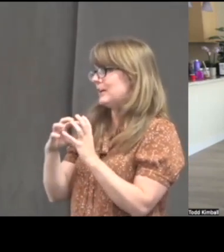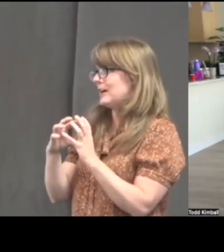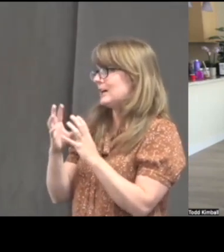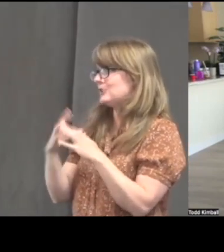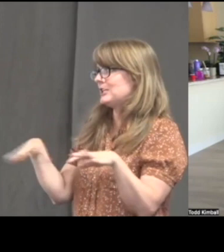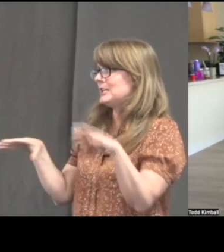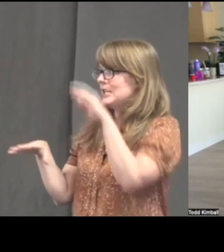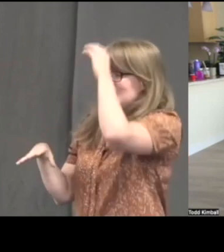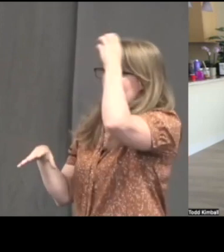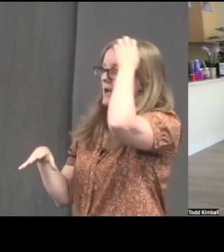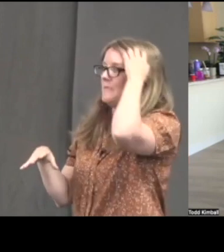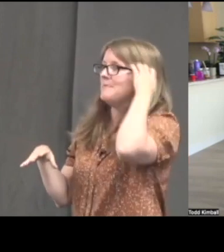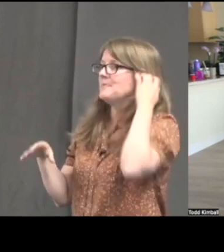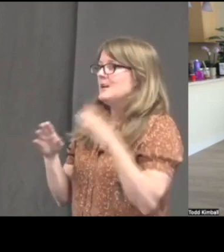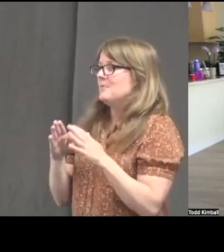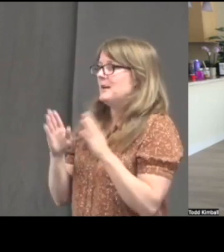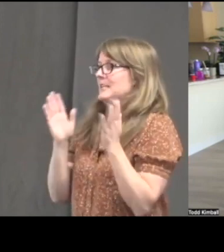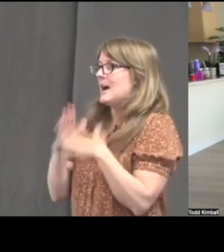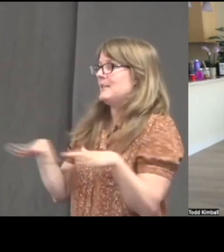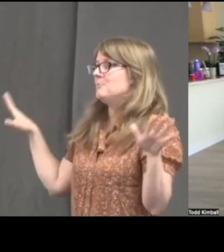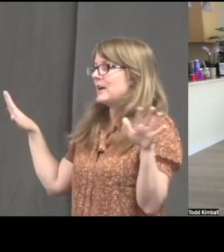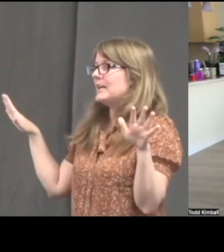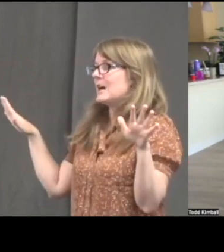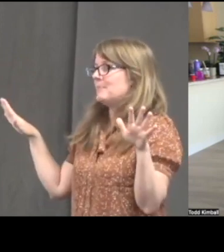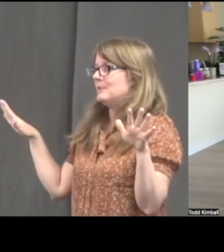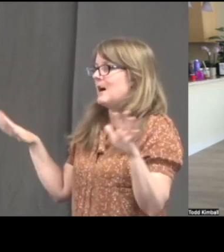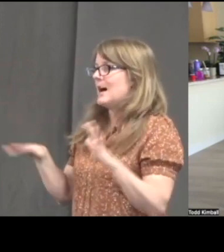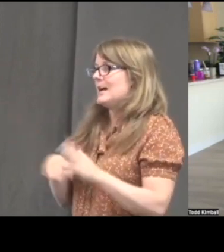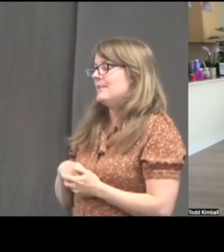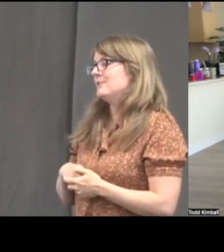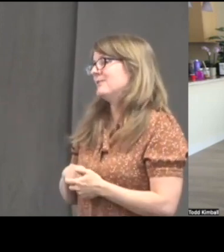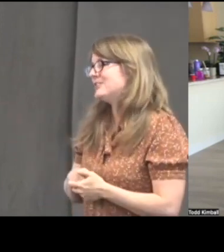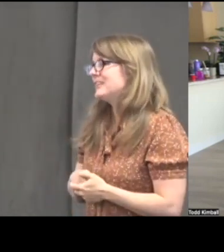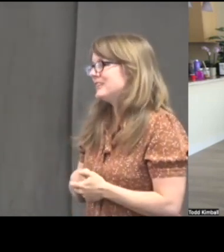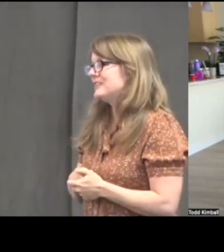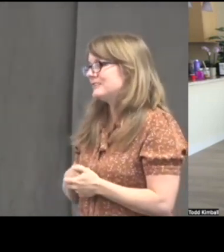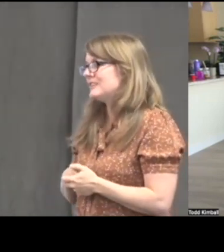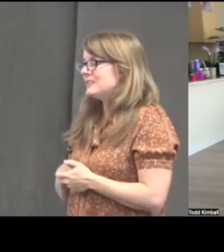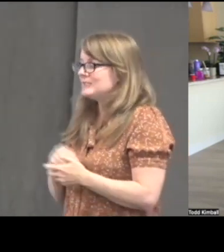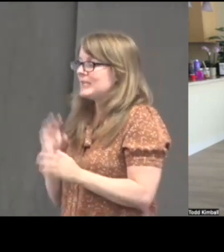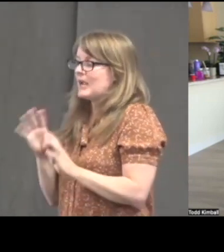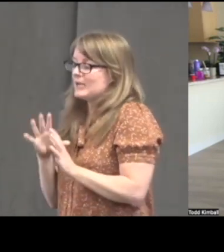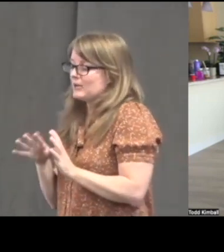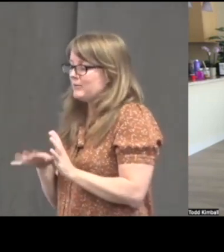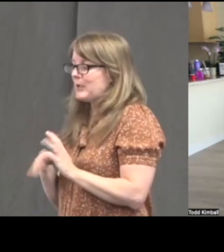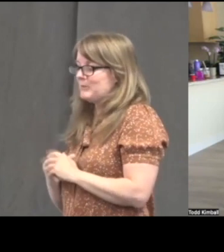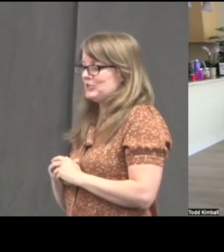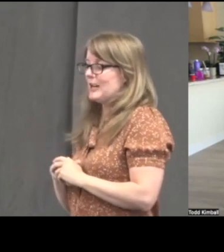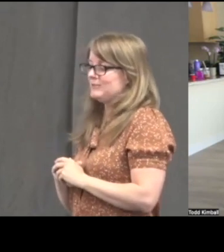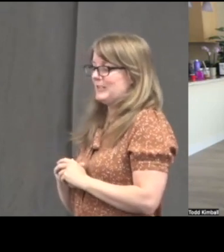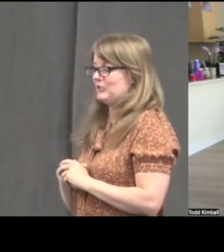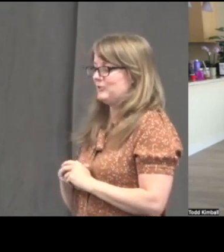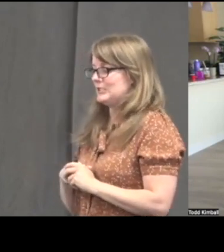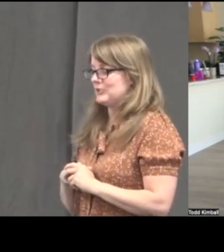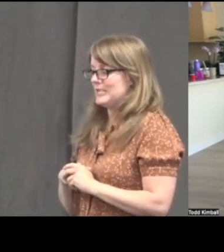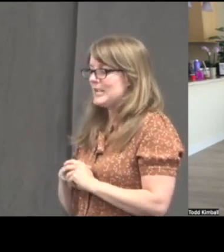more interaction. But yeah, they break up a lot. And the retreaters, it feels like I could have probably just measured retreat and we would